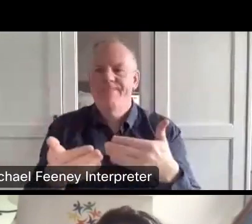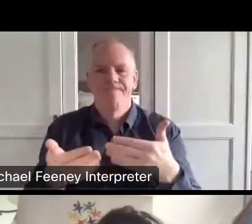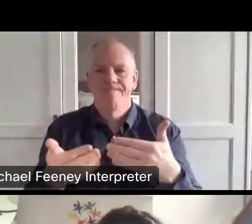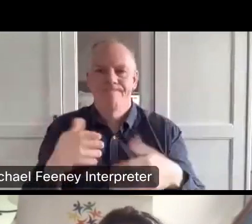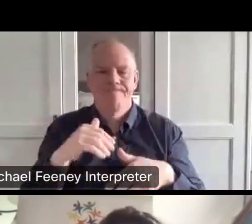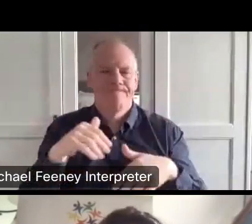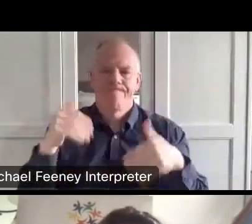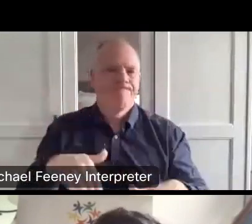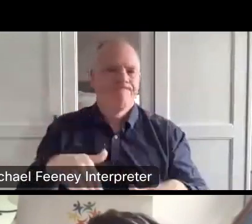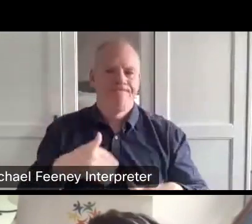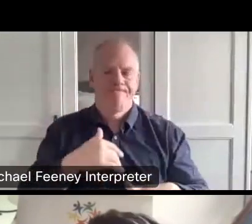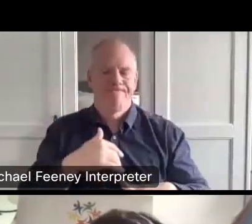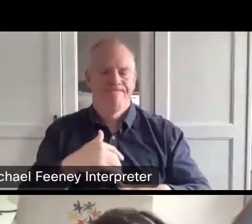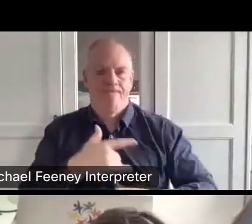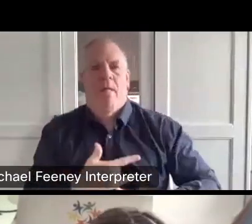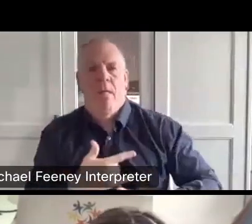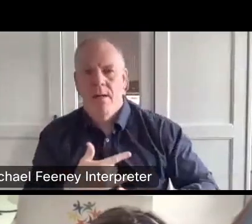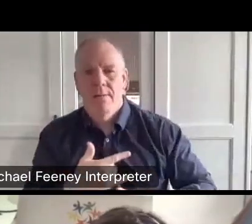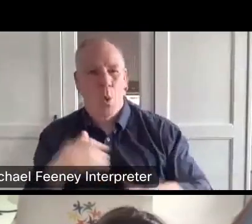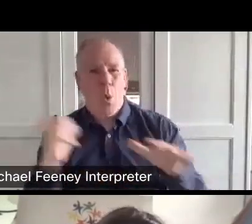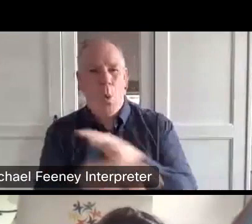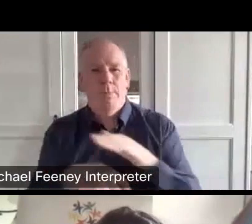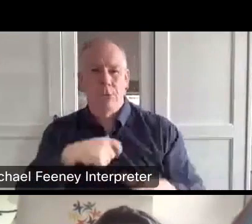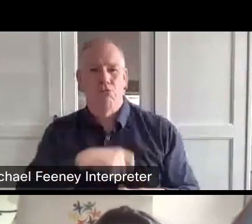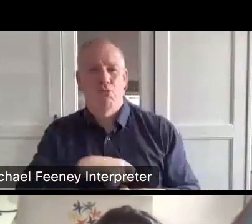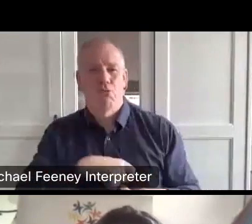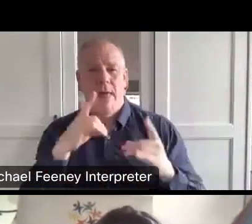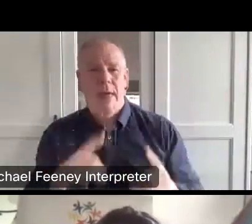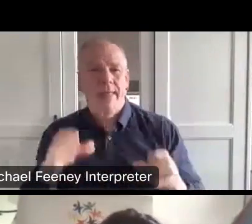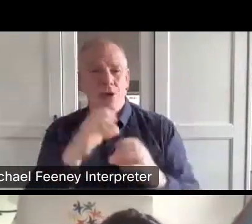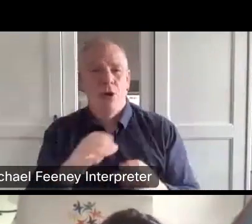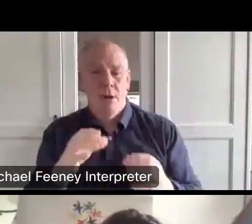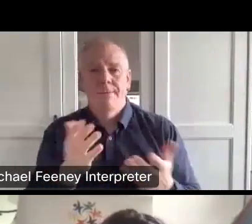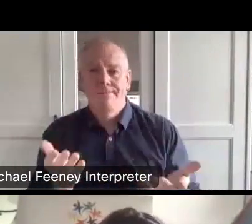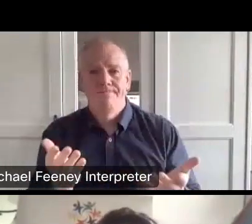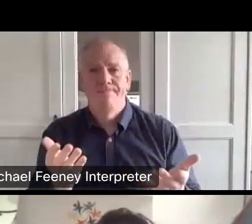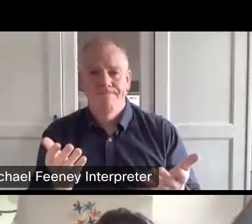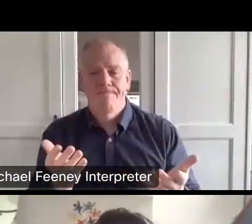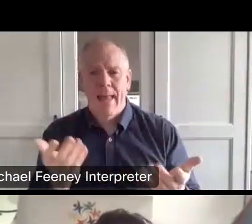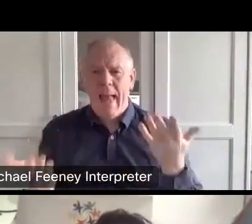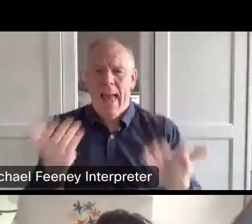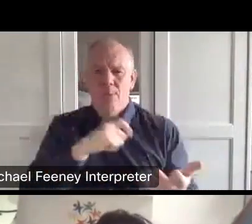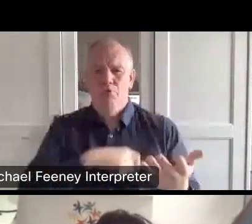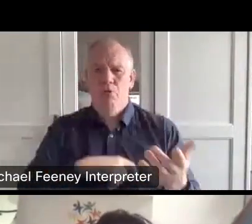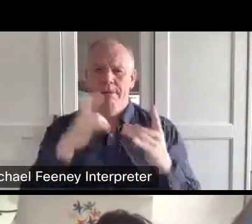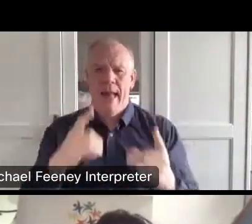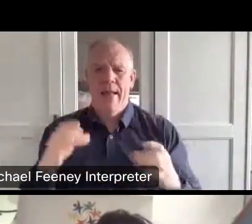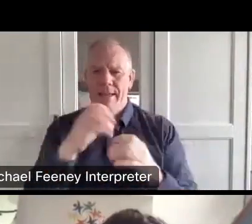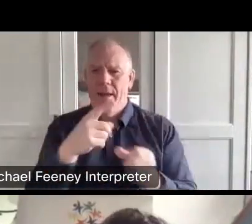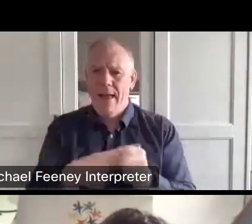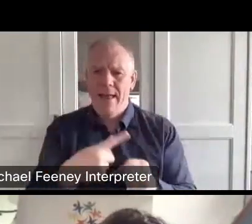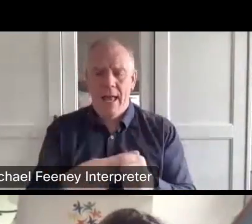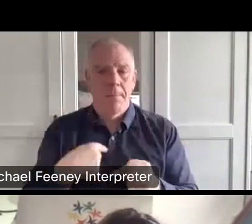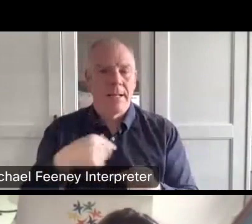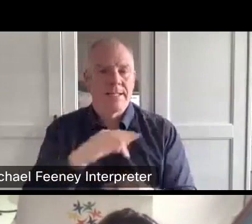disheartened at the time. And I absolutely lost my trust in healthcare. I thought, how am I ever going to trust healthcare again? And it was, I mean, I was years getting